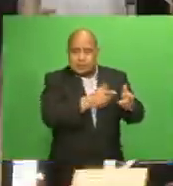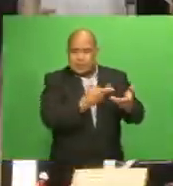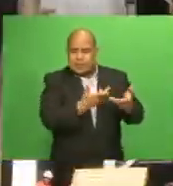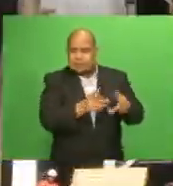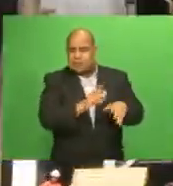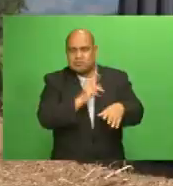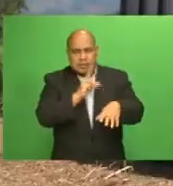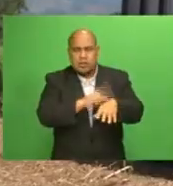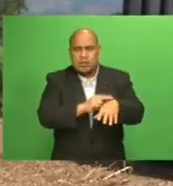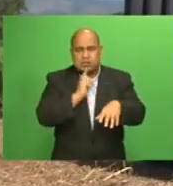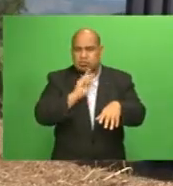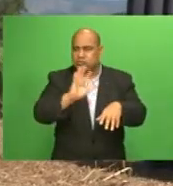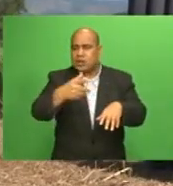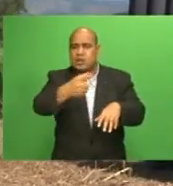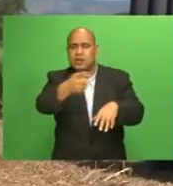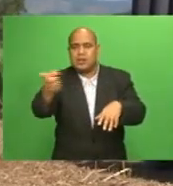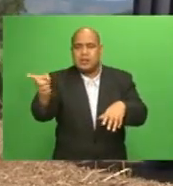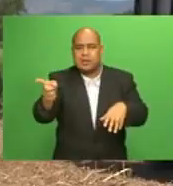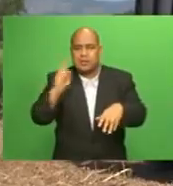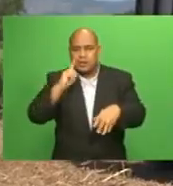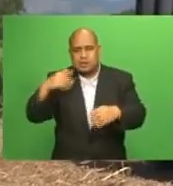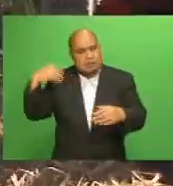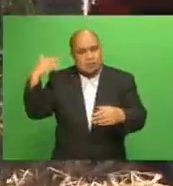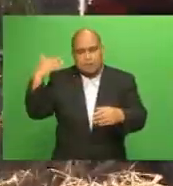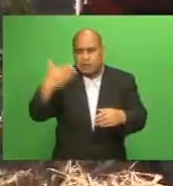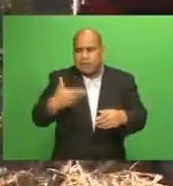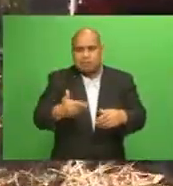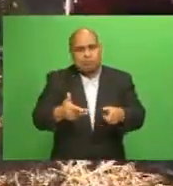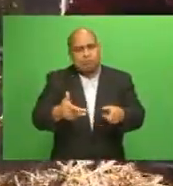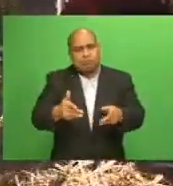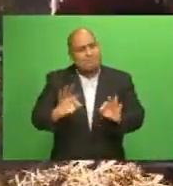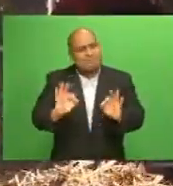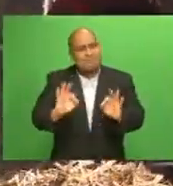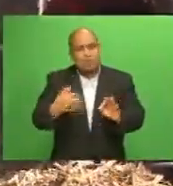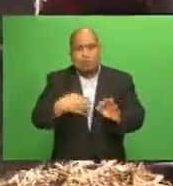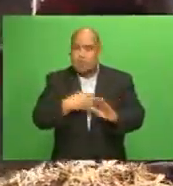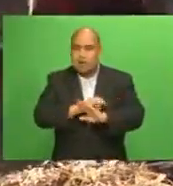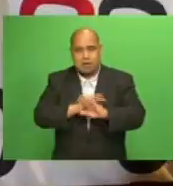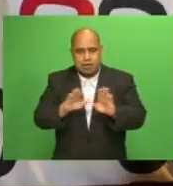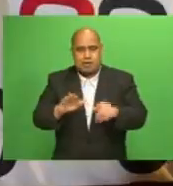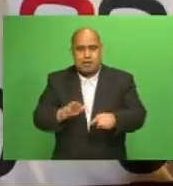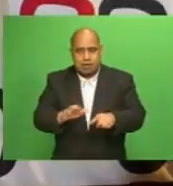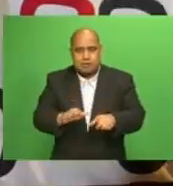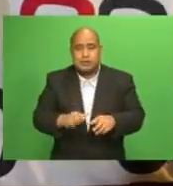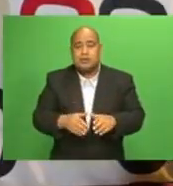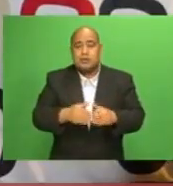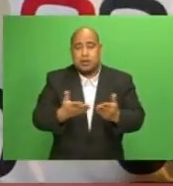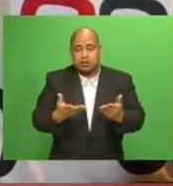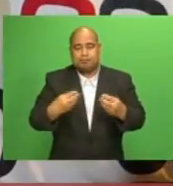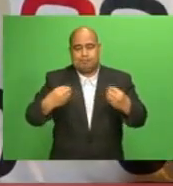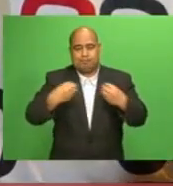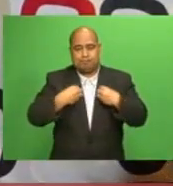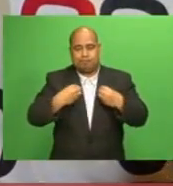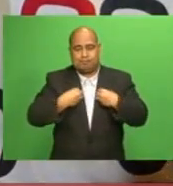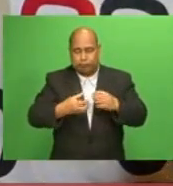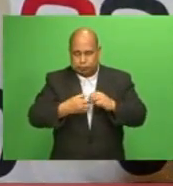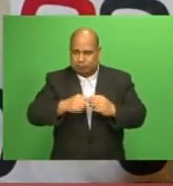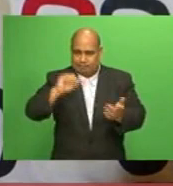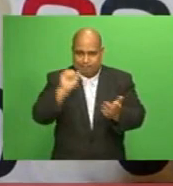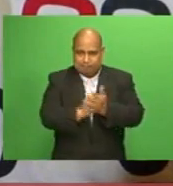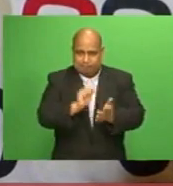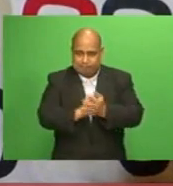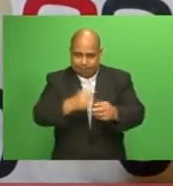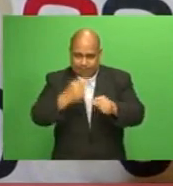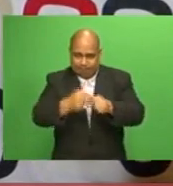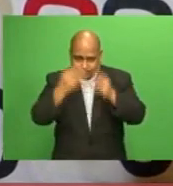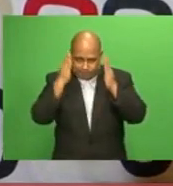to continue. We want to see commercial rate farming there. Big pieces of land and some corporate, businesses